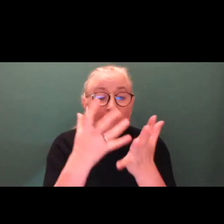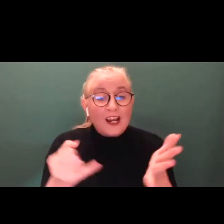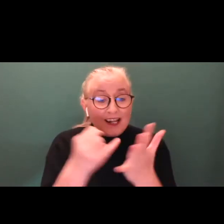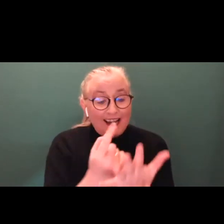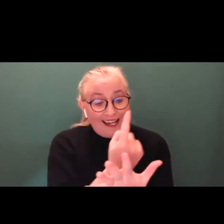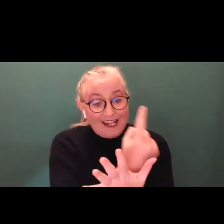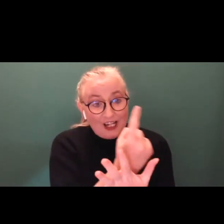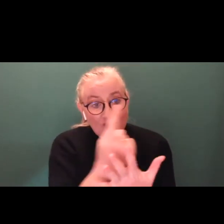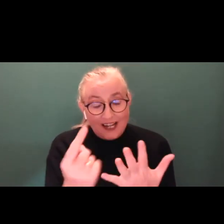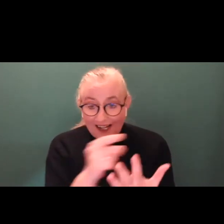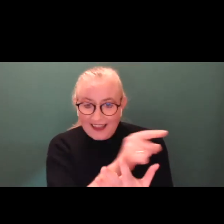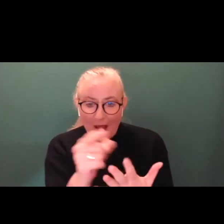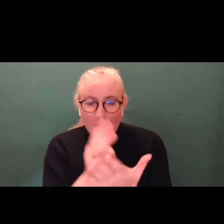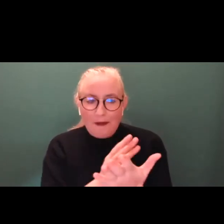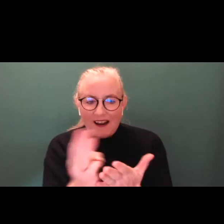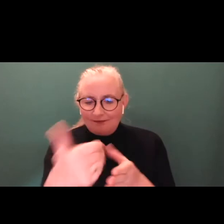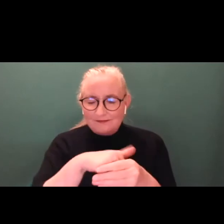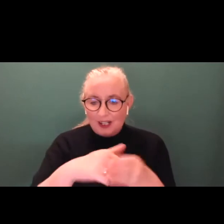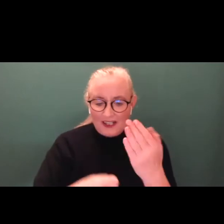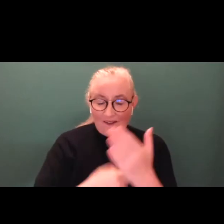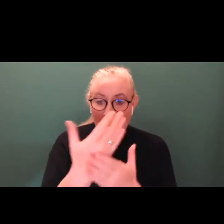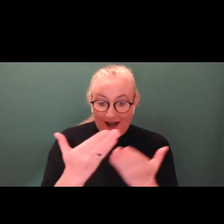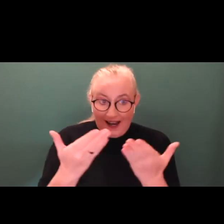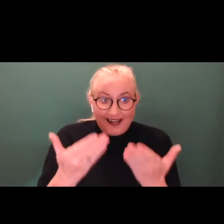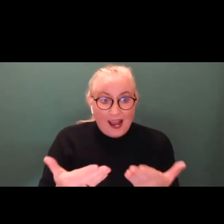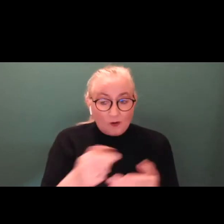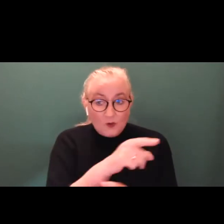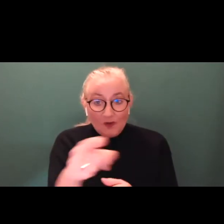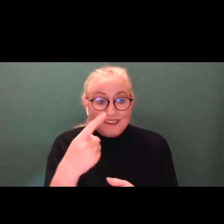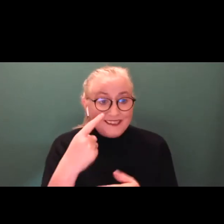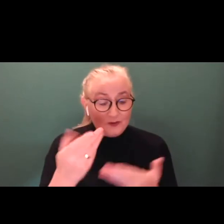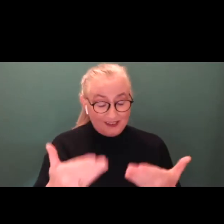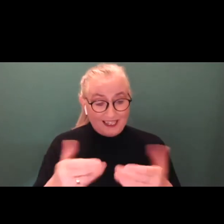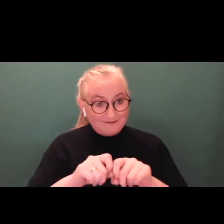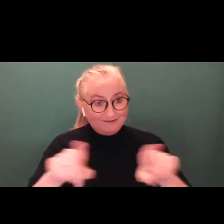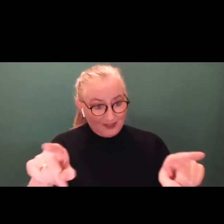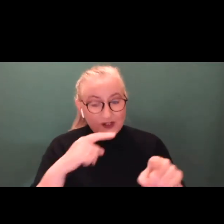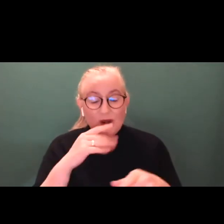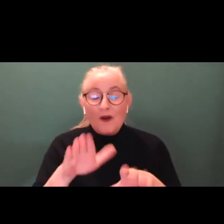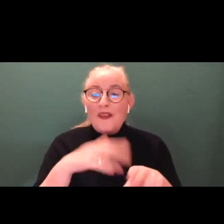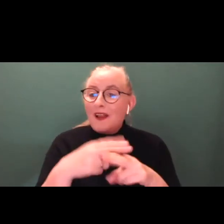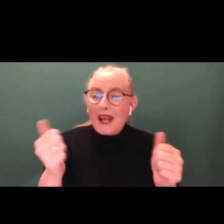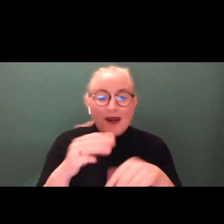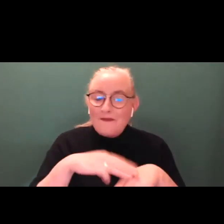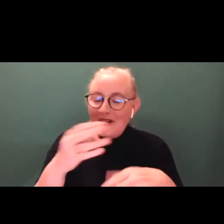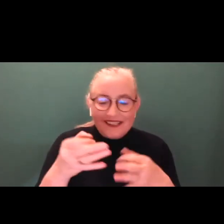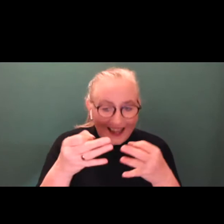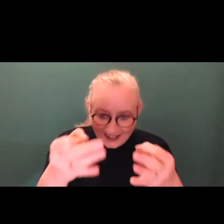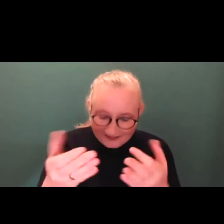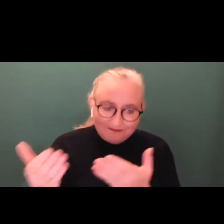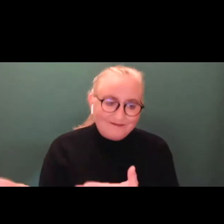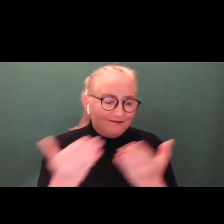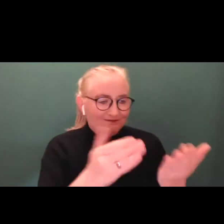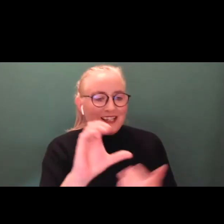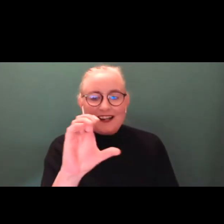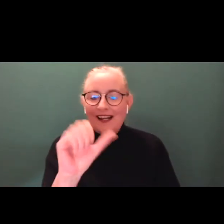for the part they've played in its development to the point at which you see it today. So without further ado, I'm going to pass you over to